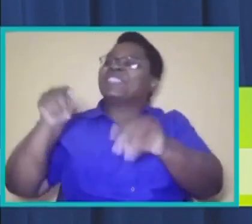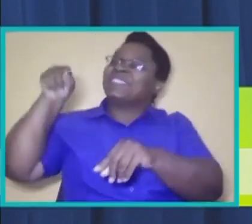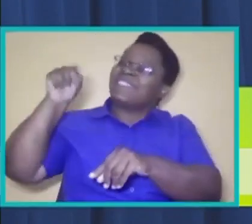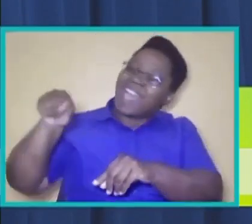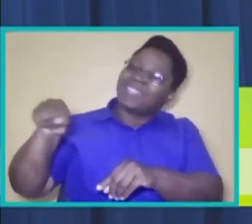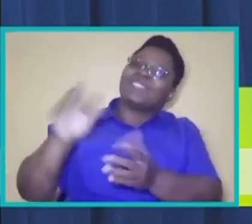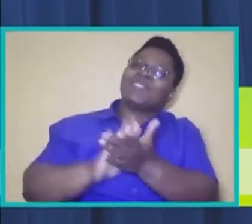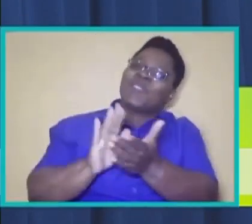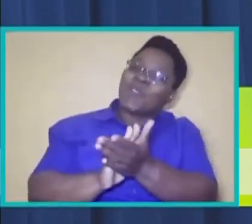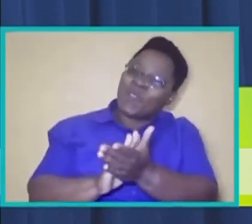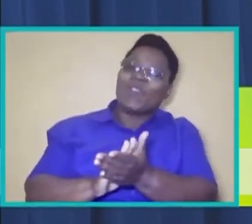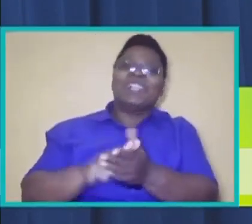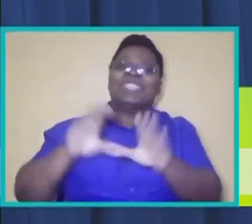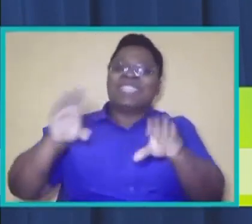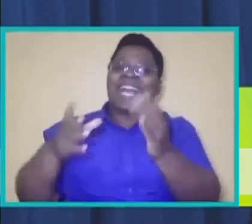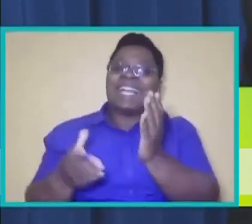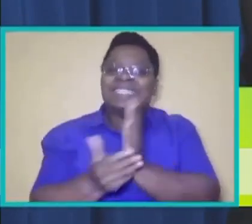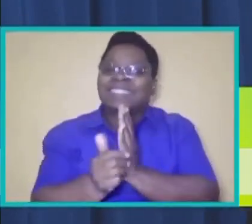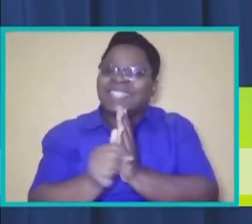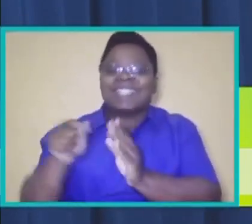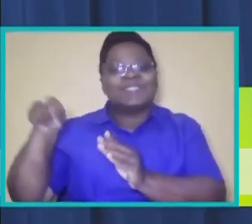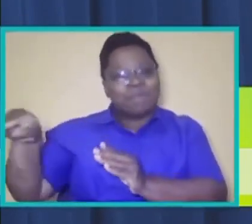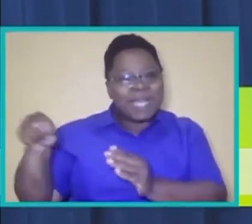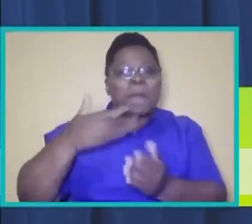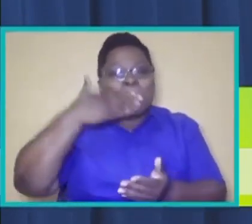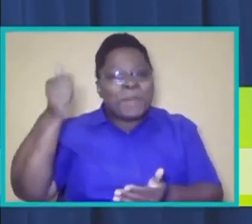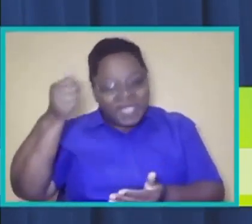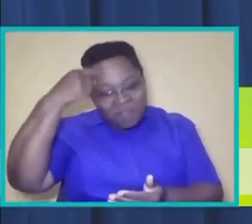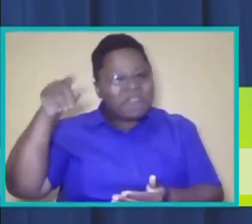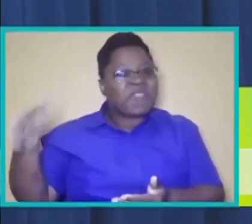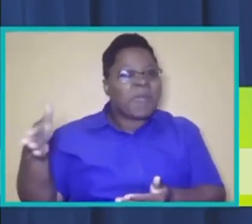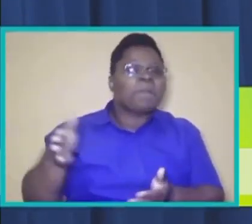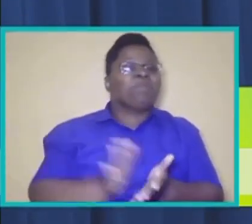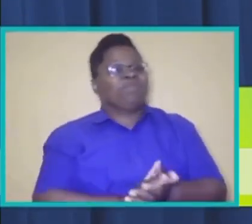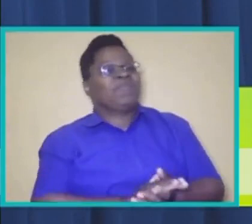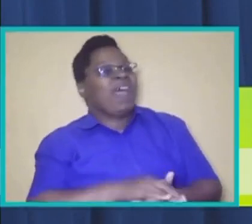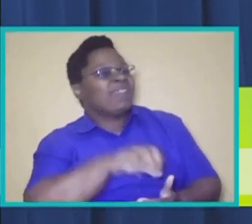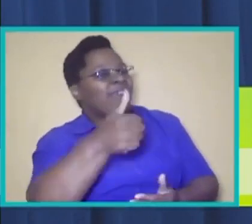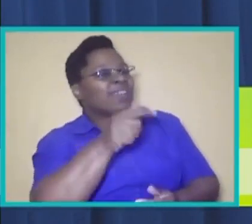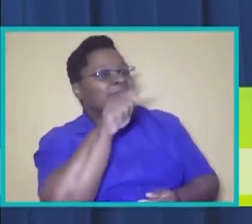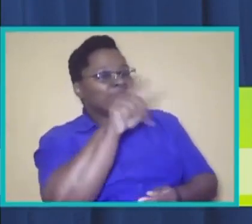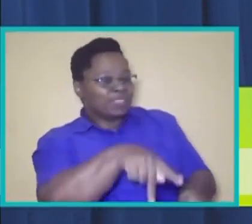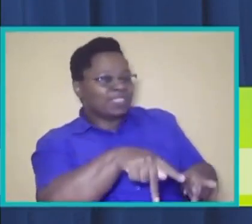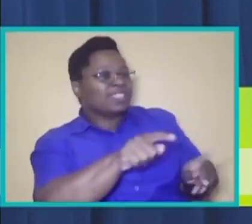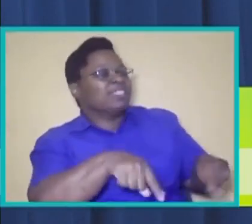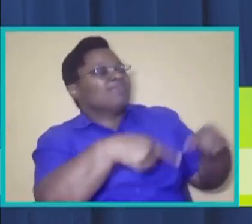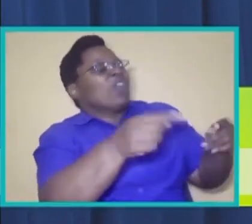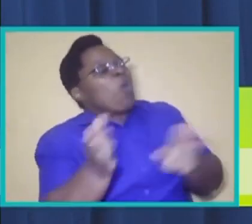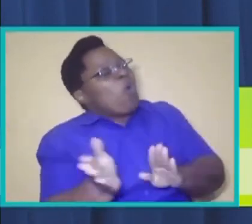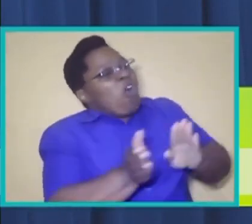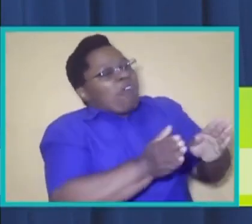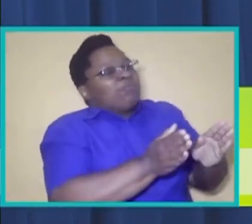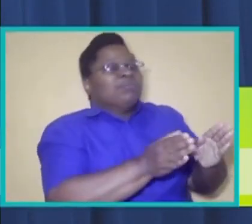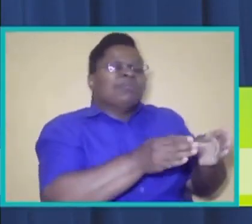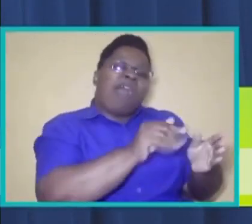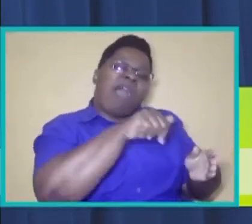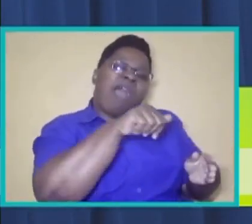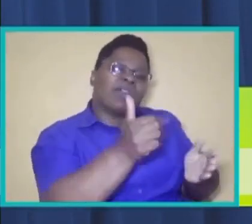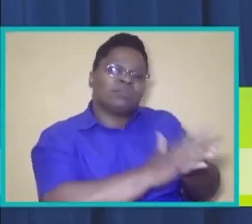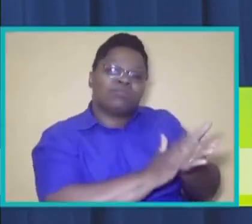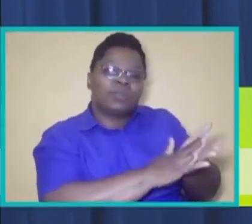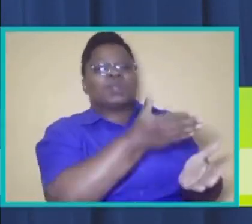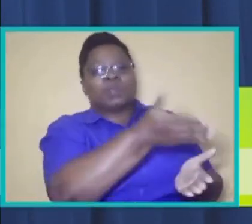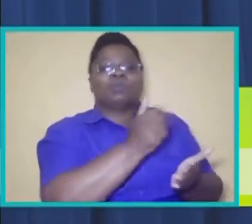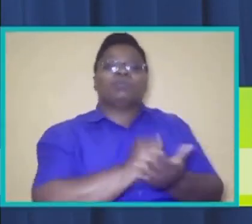transition from primary to secondary school if it's something that is plausible here. But certainly, if I go